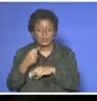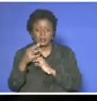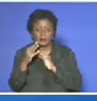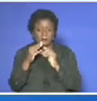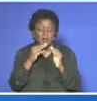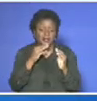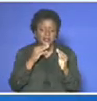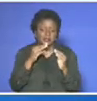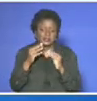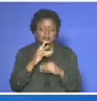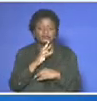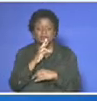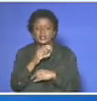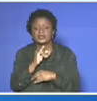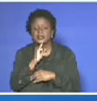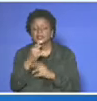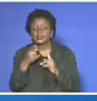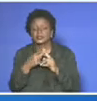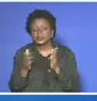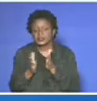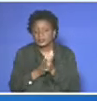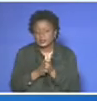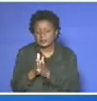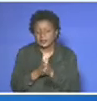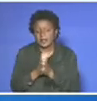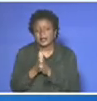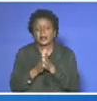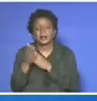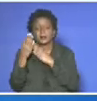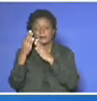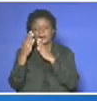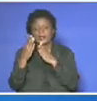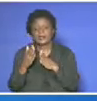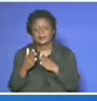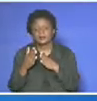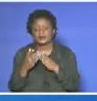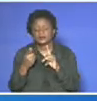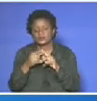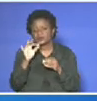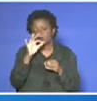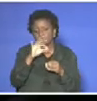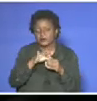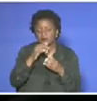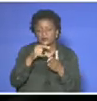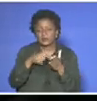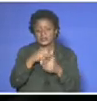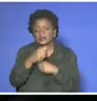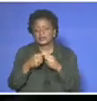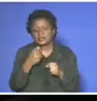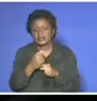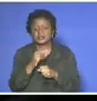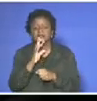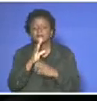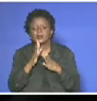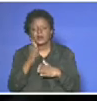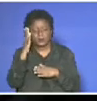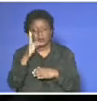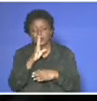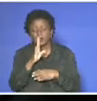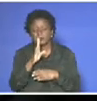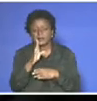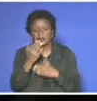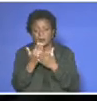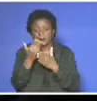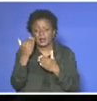to inspire Bahamians, really and truly, to vote. This year's speaker will be past